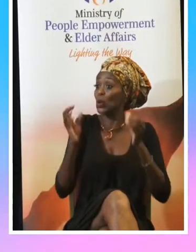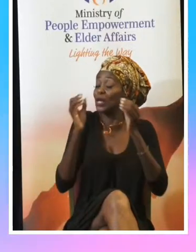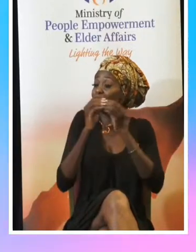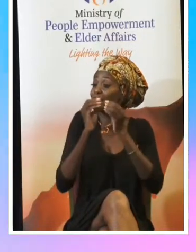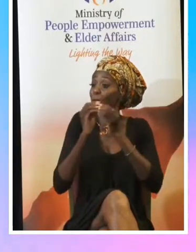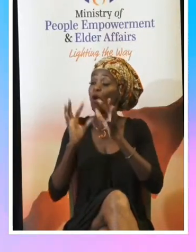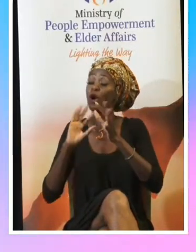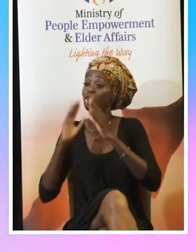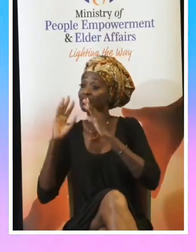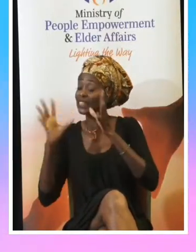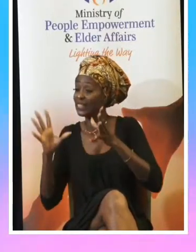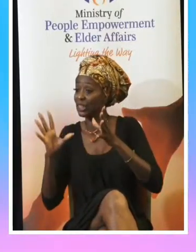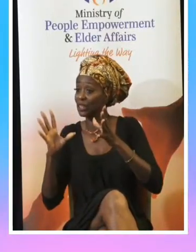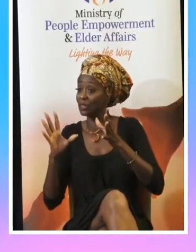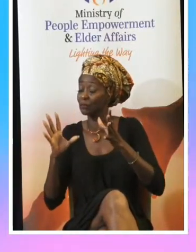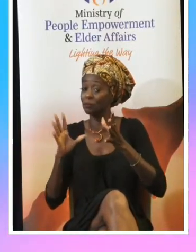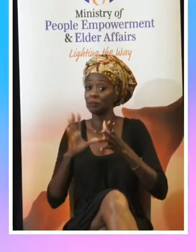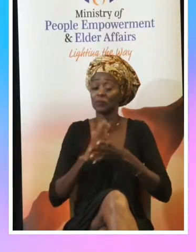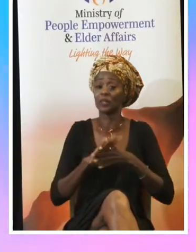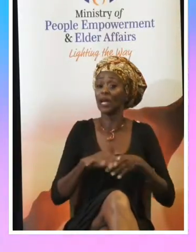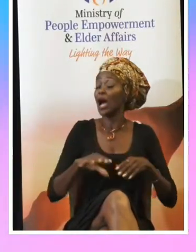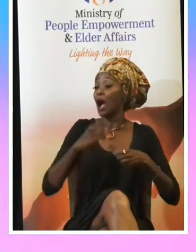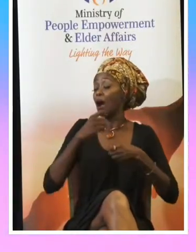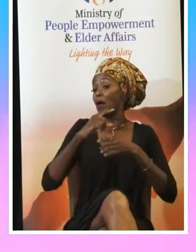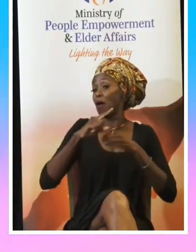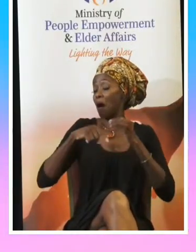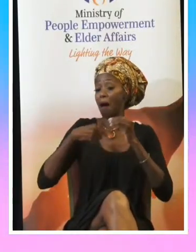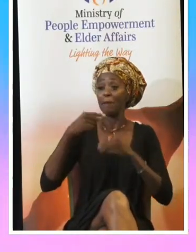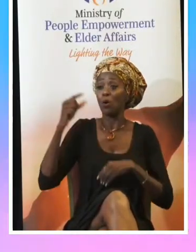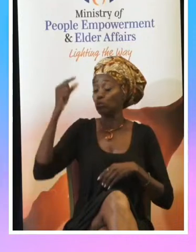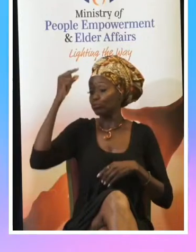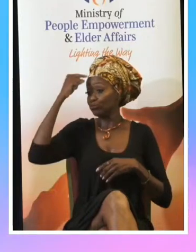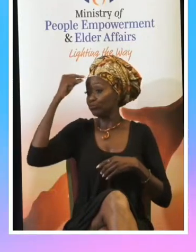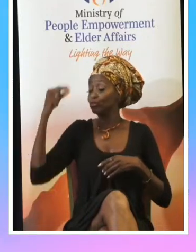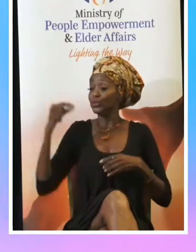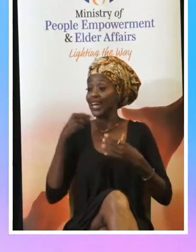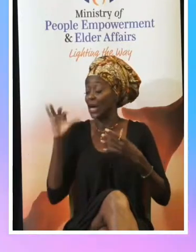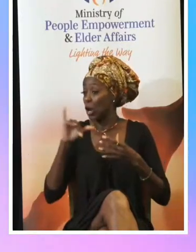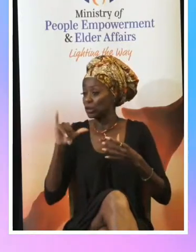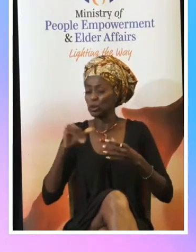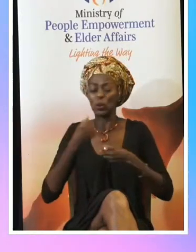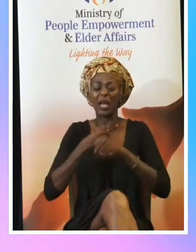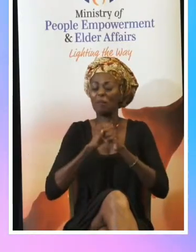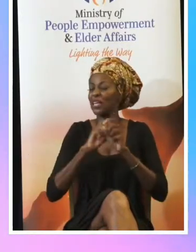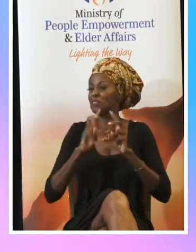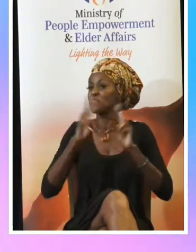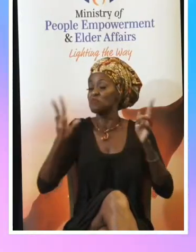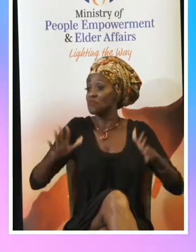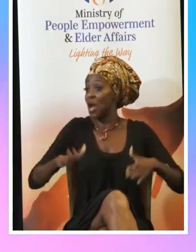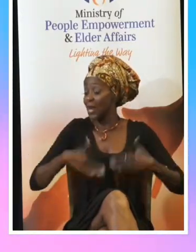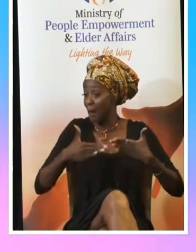around gender. It makes me very, very happy. As I said, even though we don't all agree, but the fact is that we are talking.